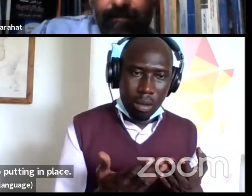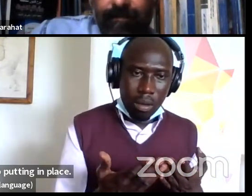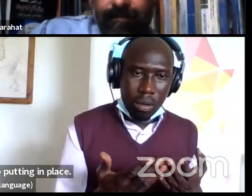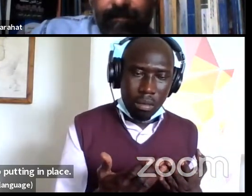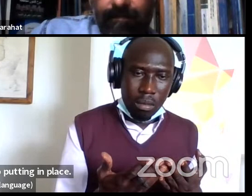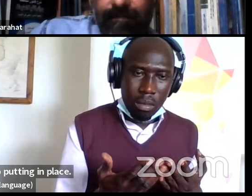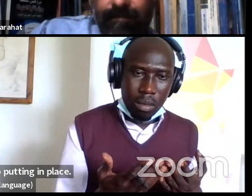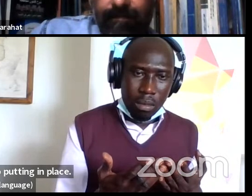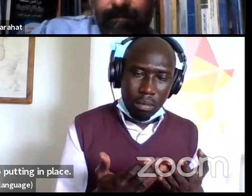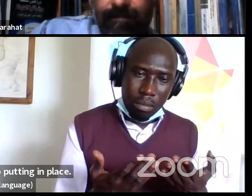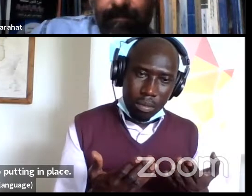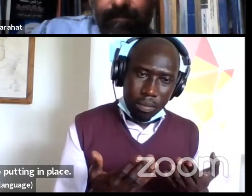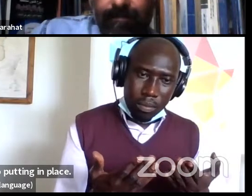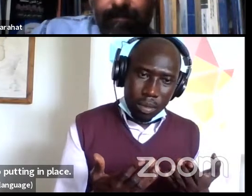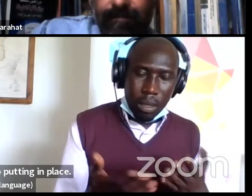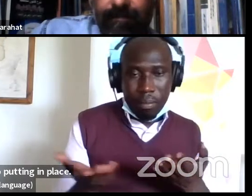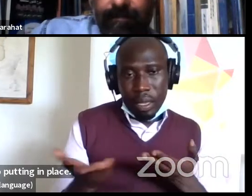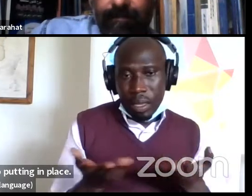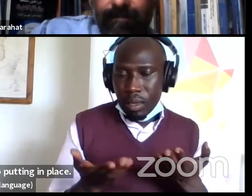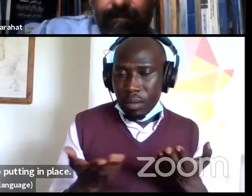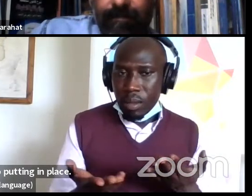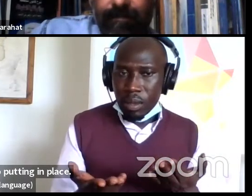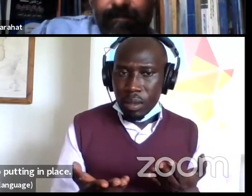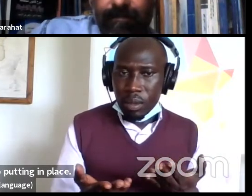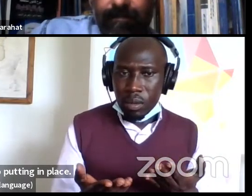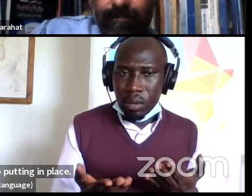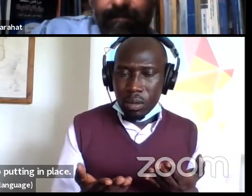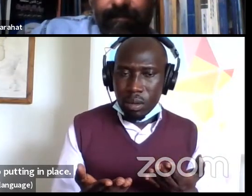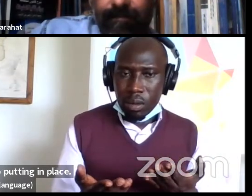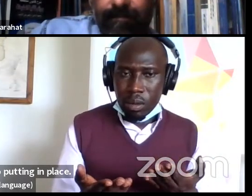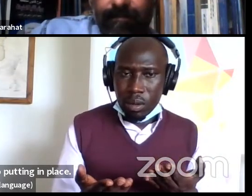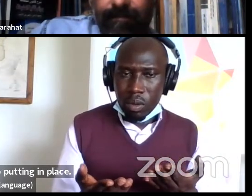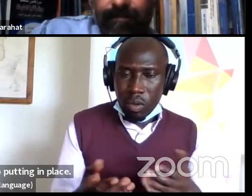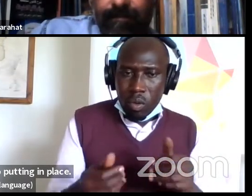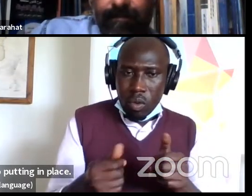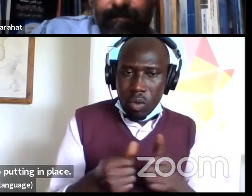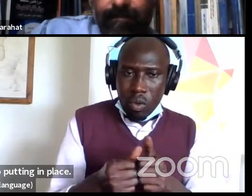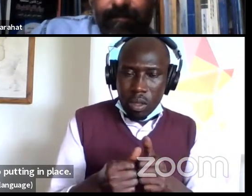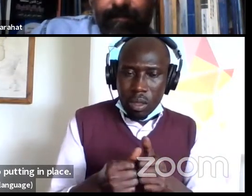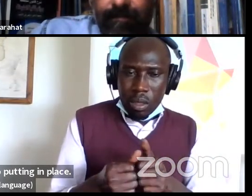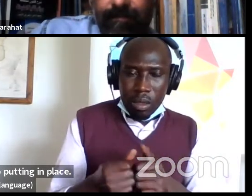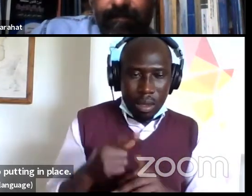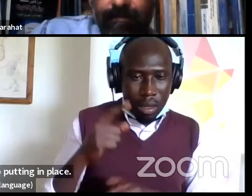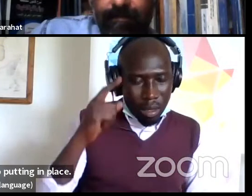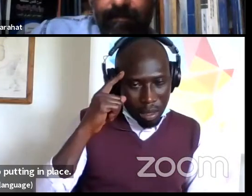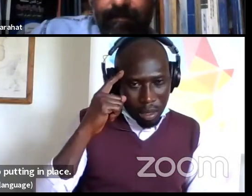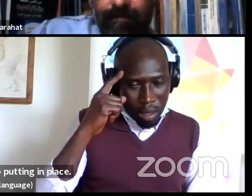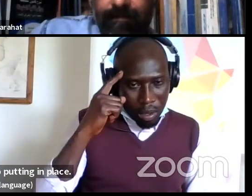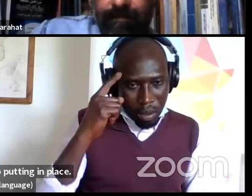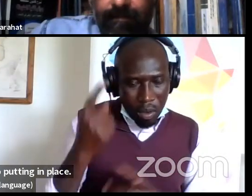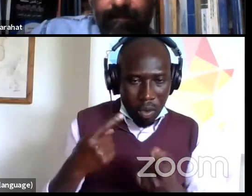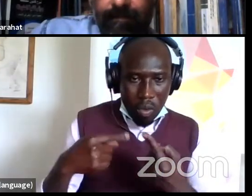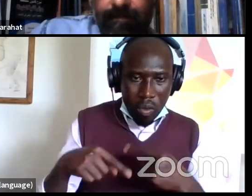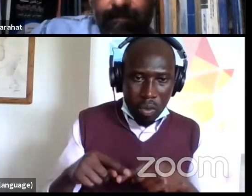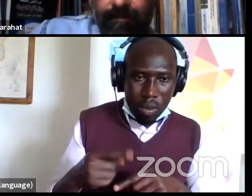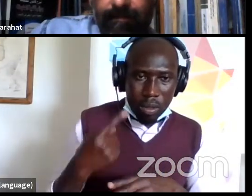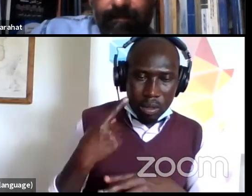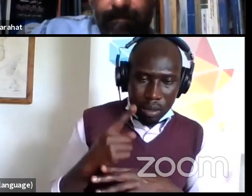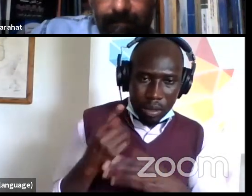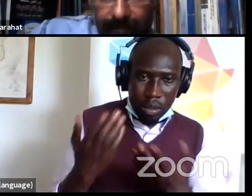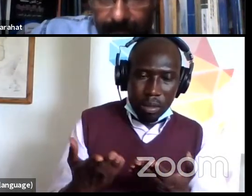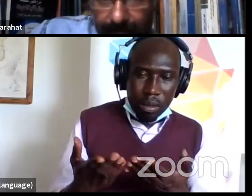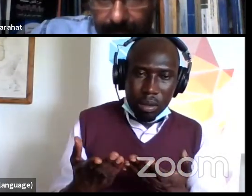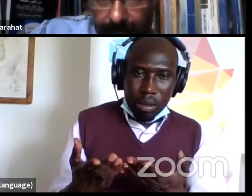softwares. Maybe just a brief thing is that we, when we speak also of digital rights, we speak